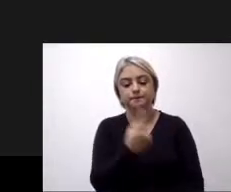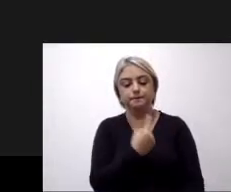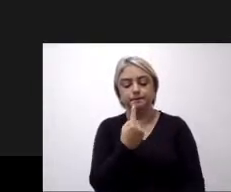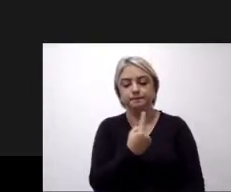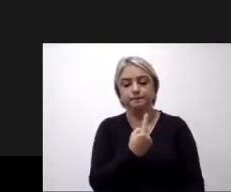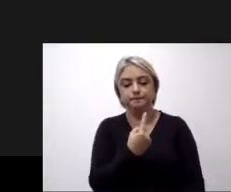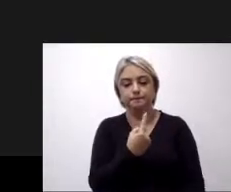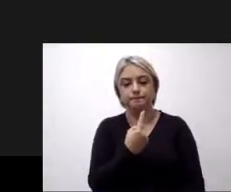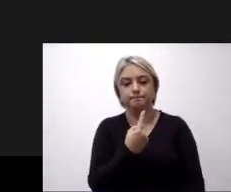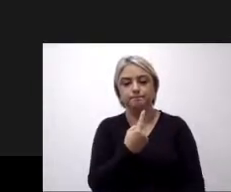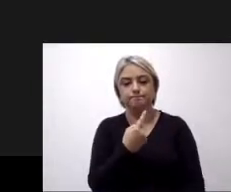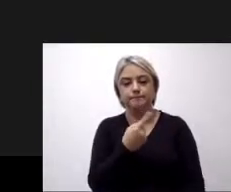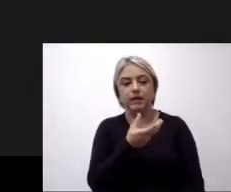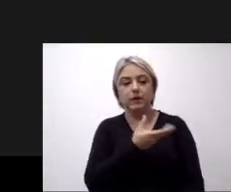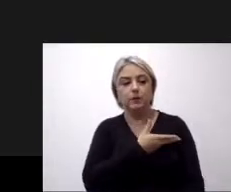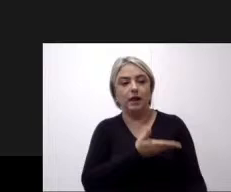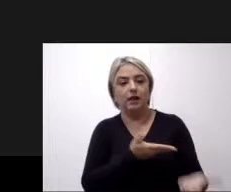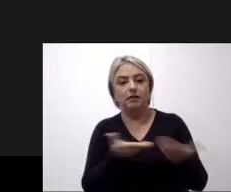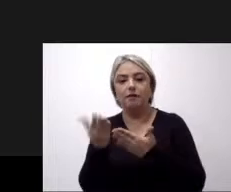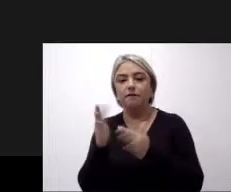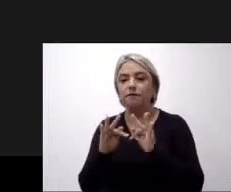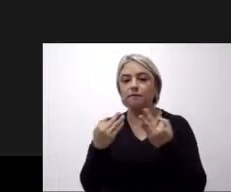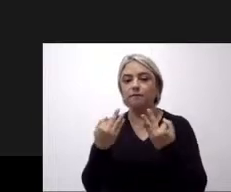families. They are given to